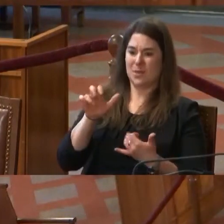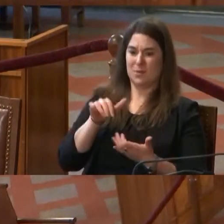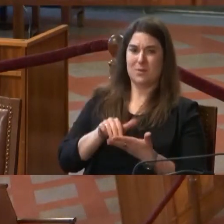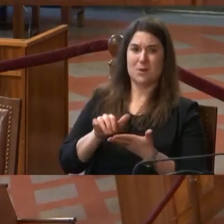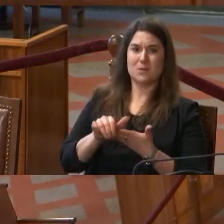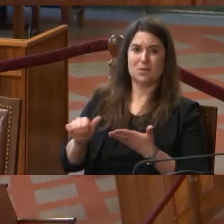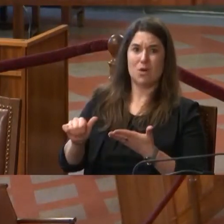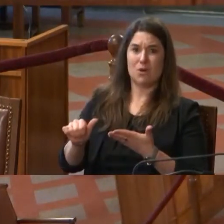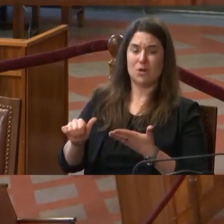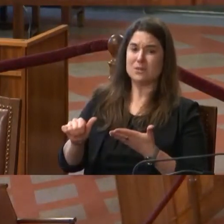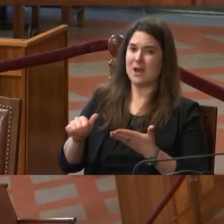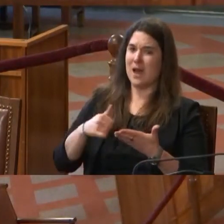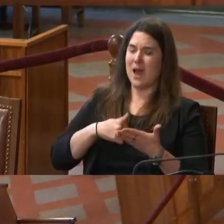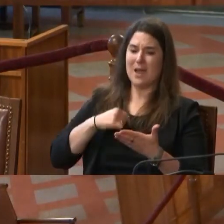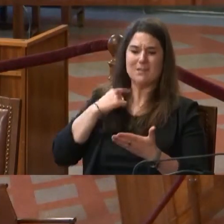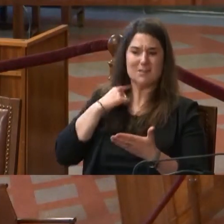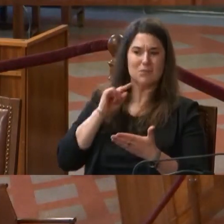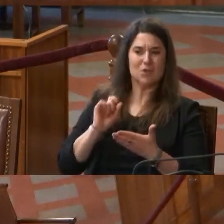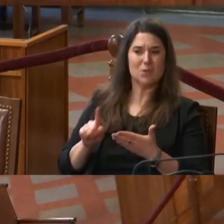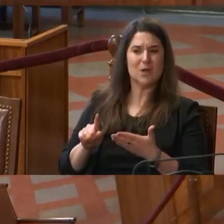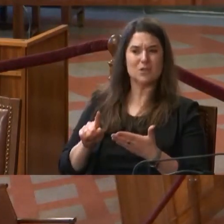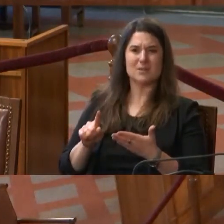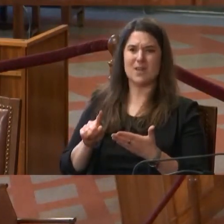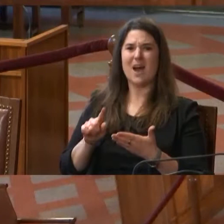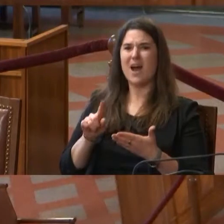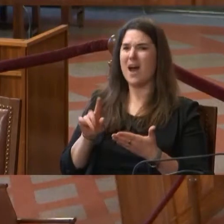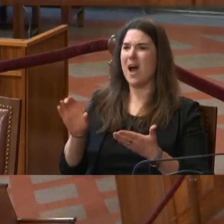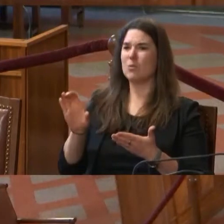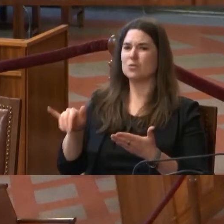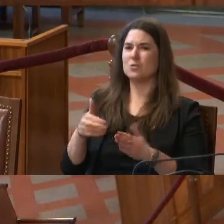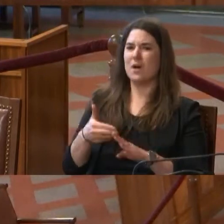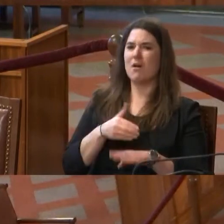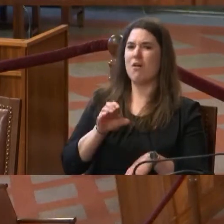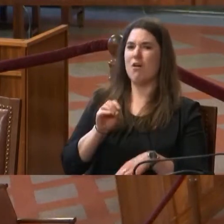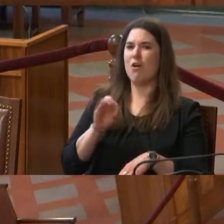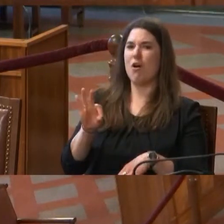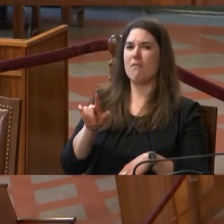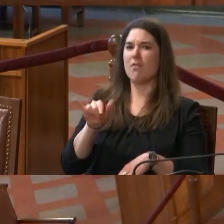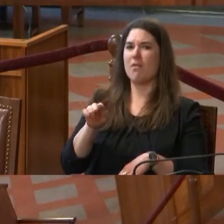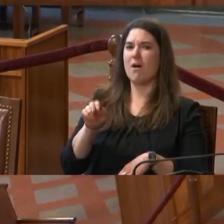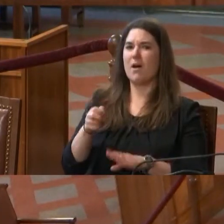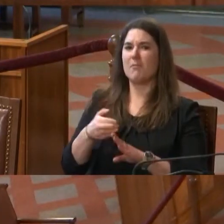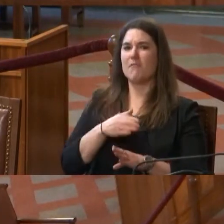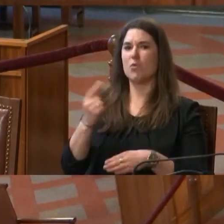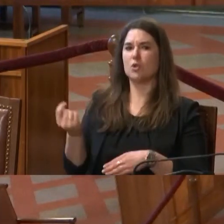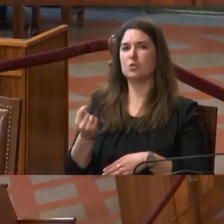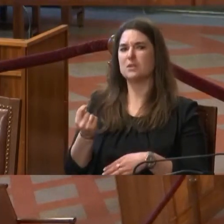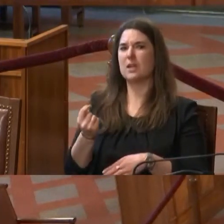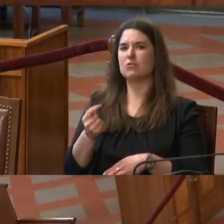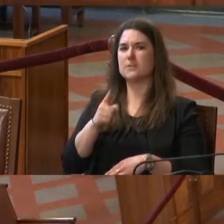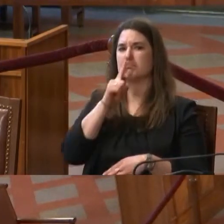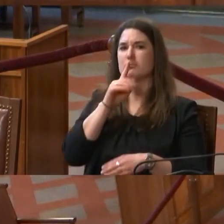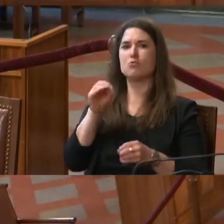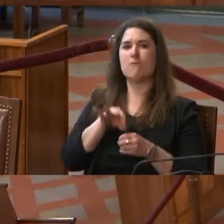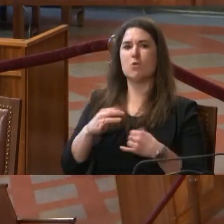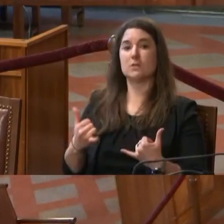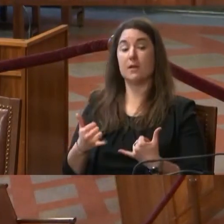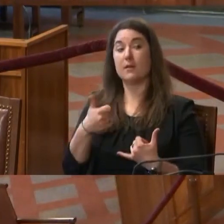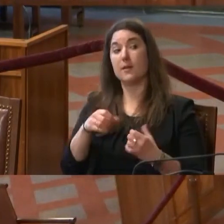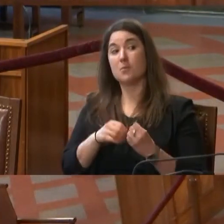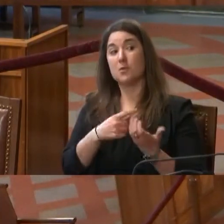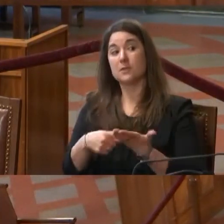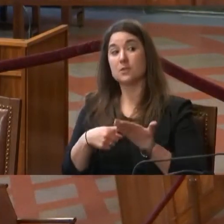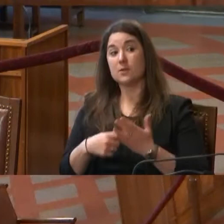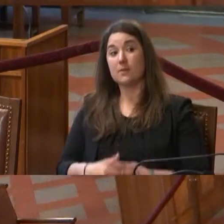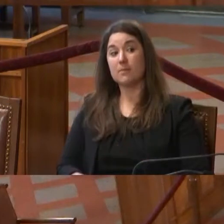$300,000. I had some questions, and I'll do that offline before Tuesday. That's all. Thank you. Any further discussion?